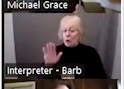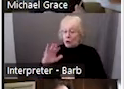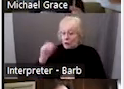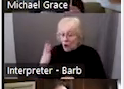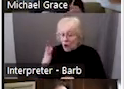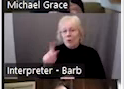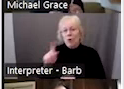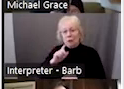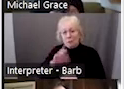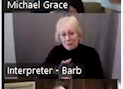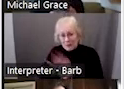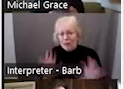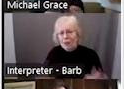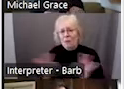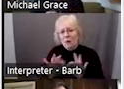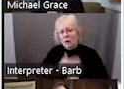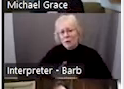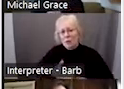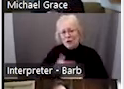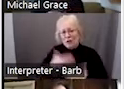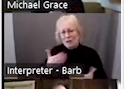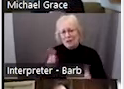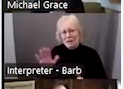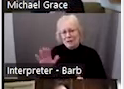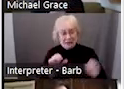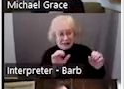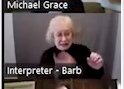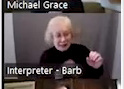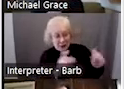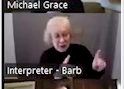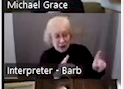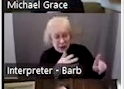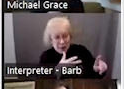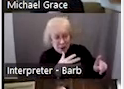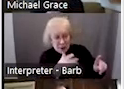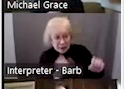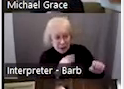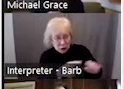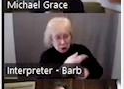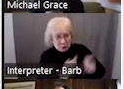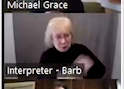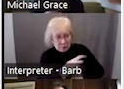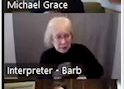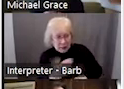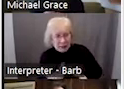important. Mm-hmm. We appreciate it so much, John. Is that okay with you, Mom, if you take over for me?